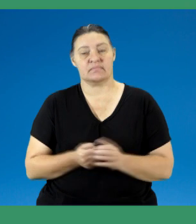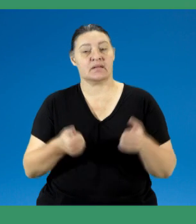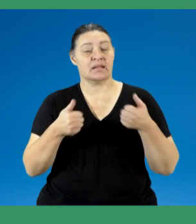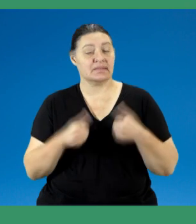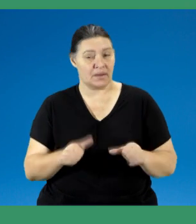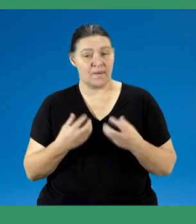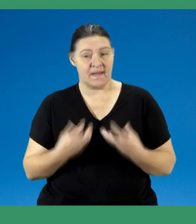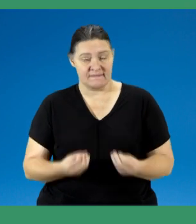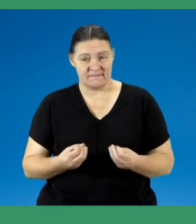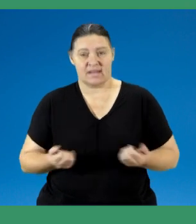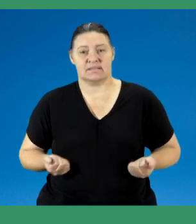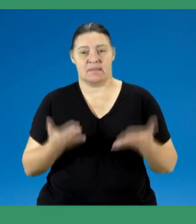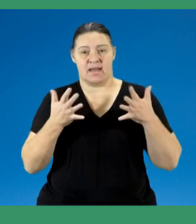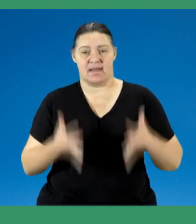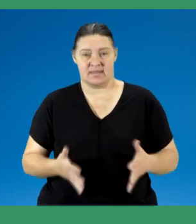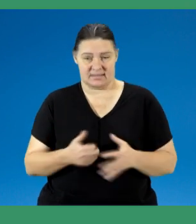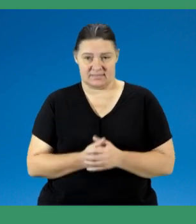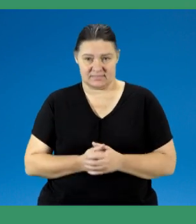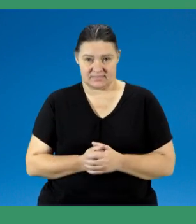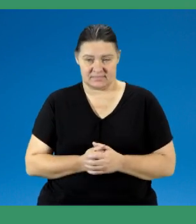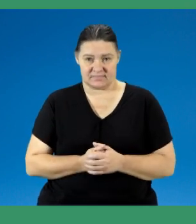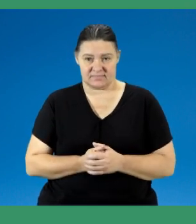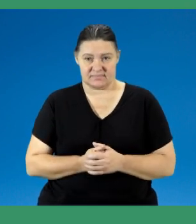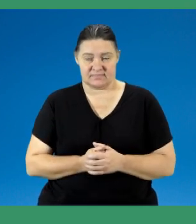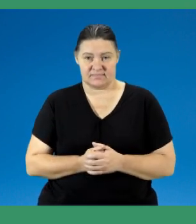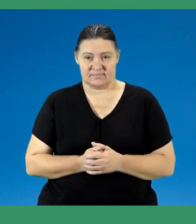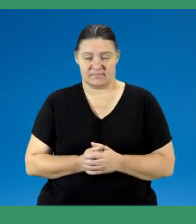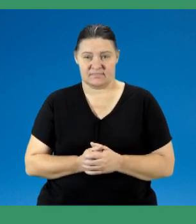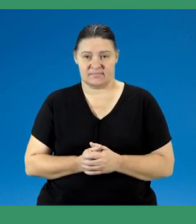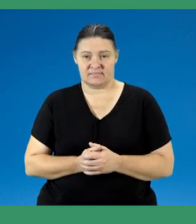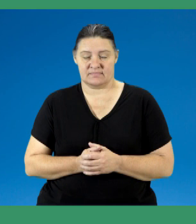And then we have our suppliers.